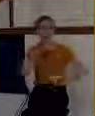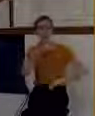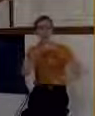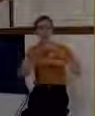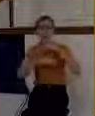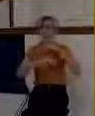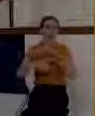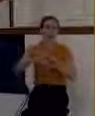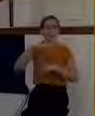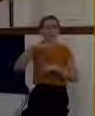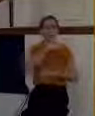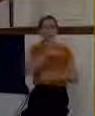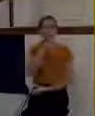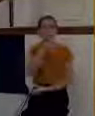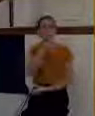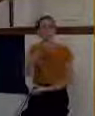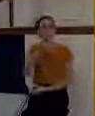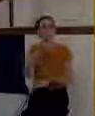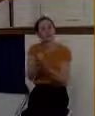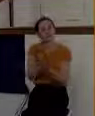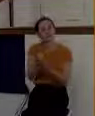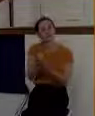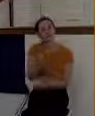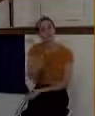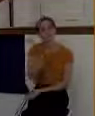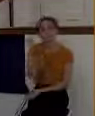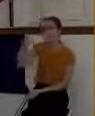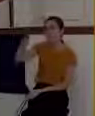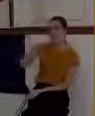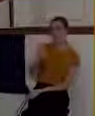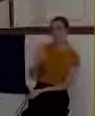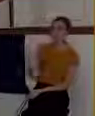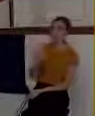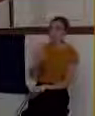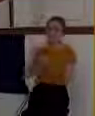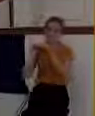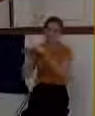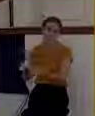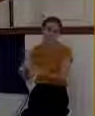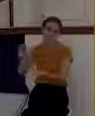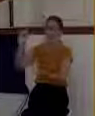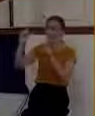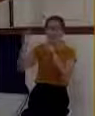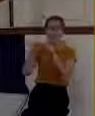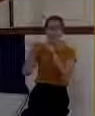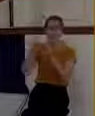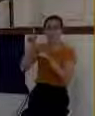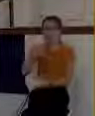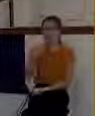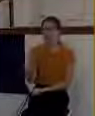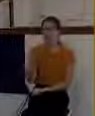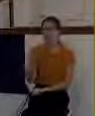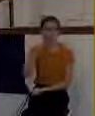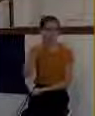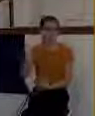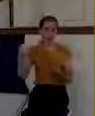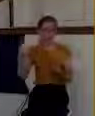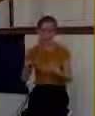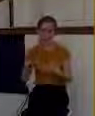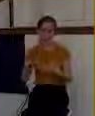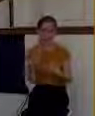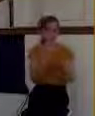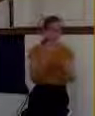word. God will always be true to his word. Even if faithful prophets and preachers fail to